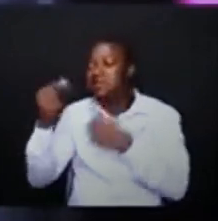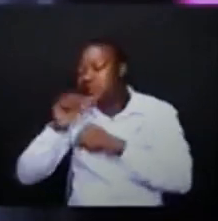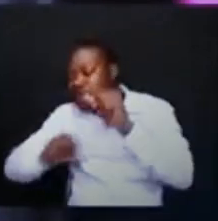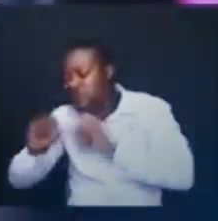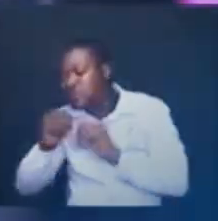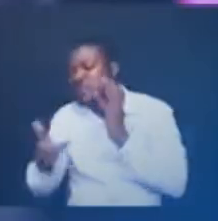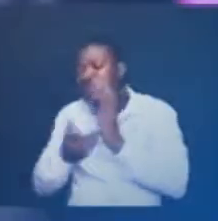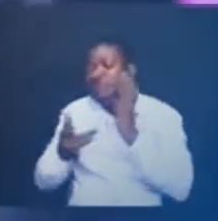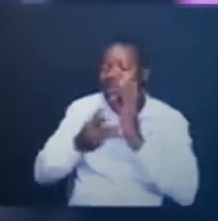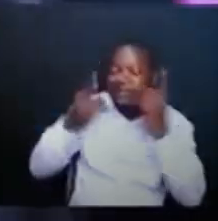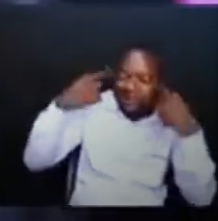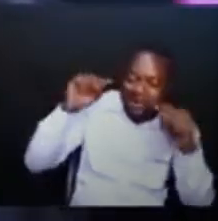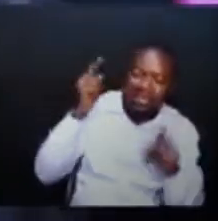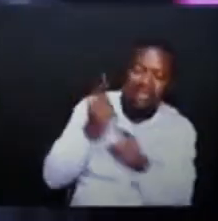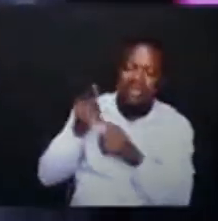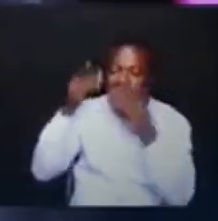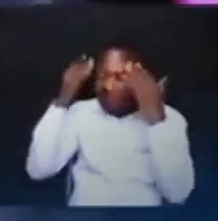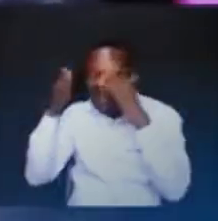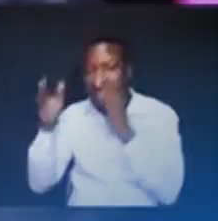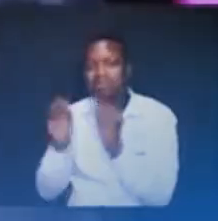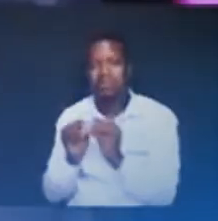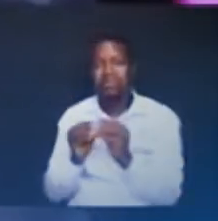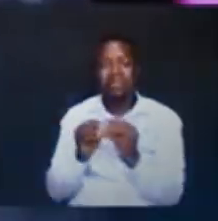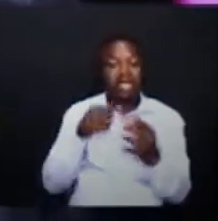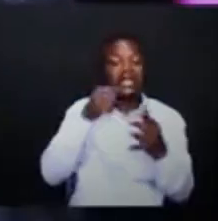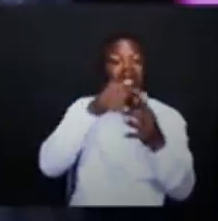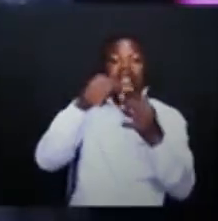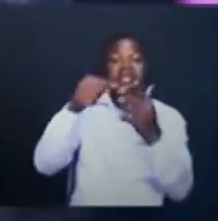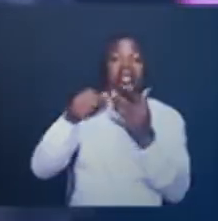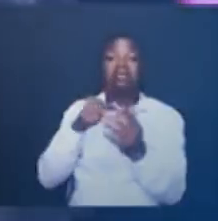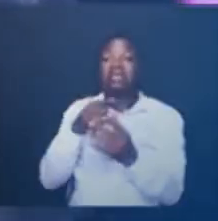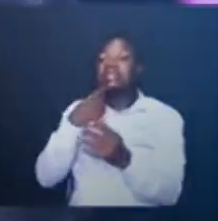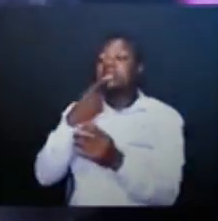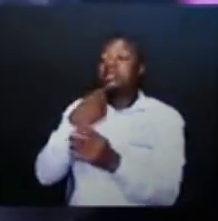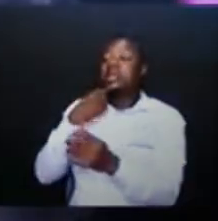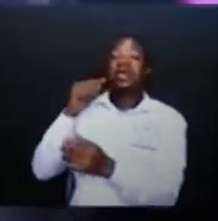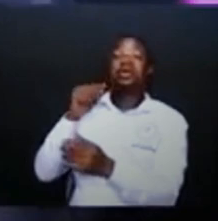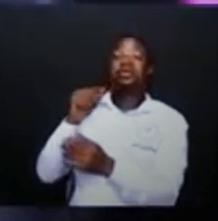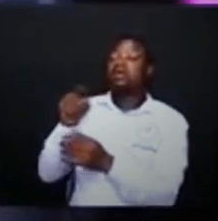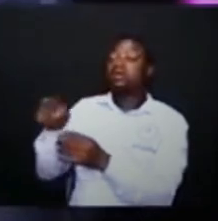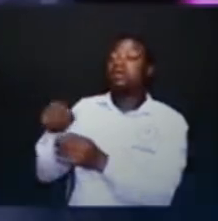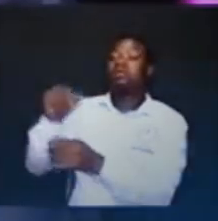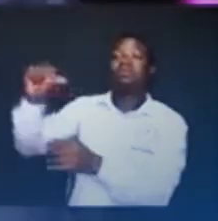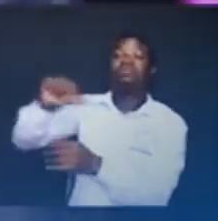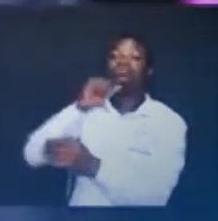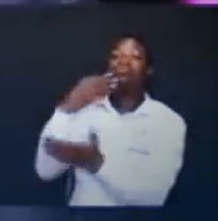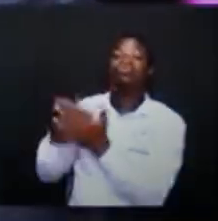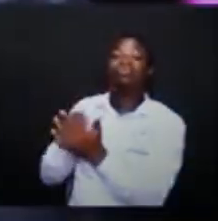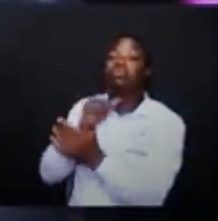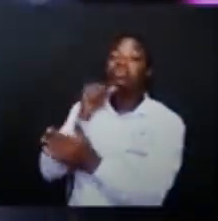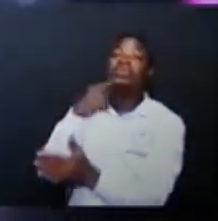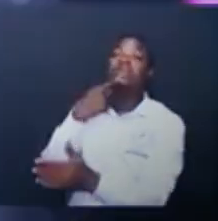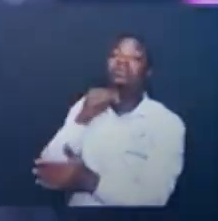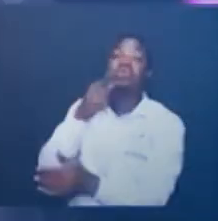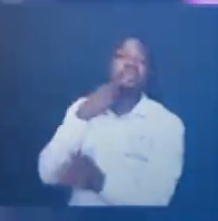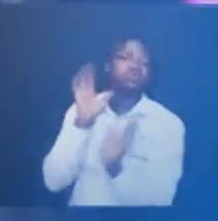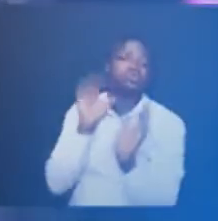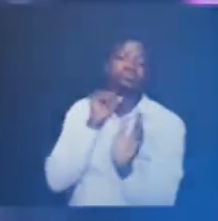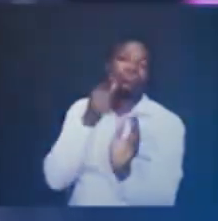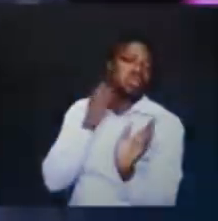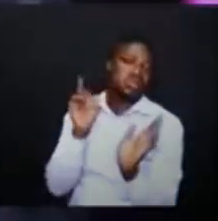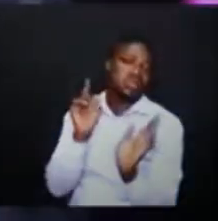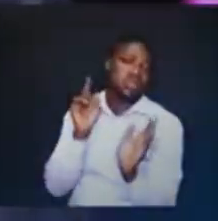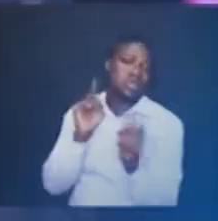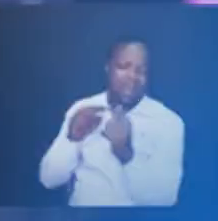breakthrough. I'm not saying that these things are unimportant, but you see, in the heart of